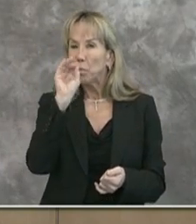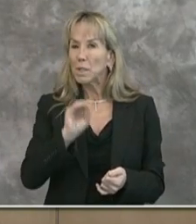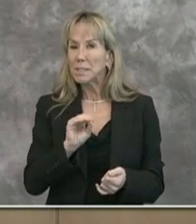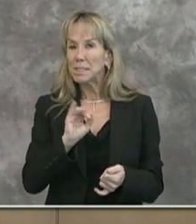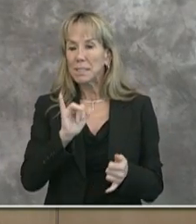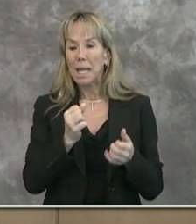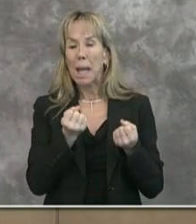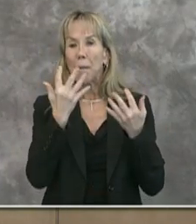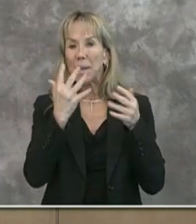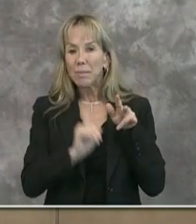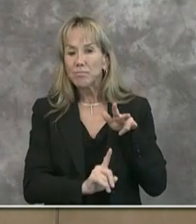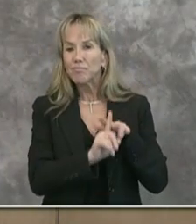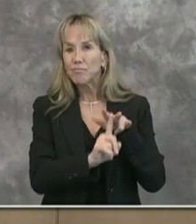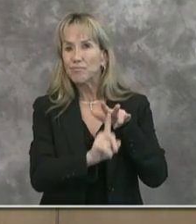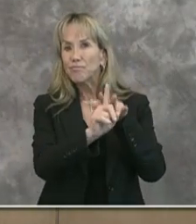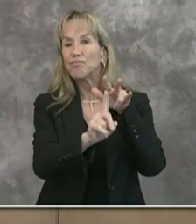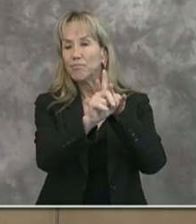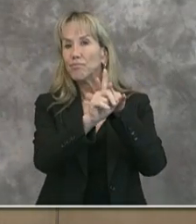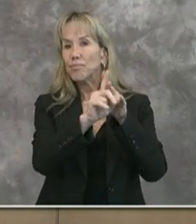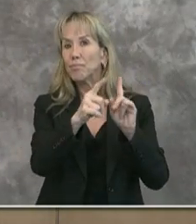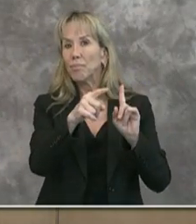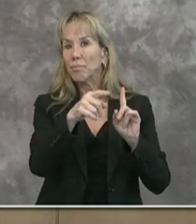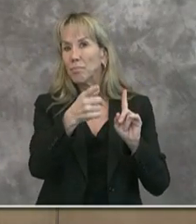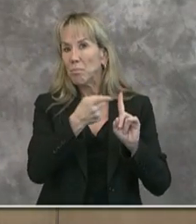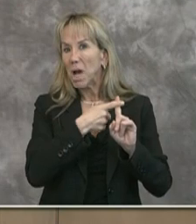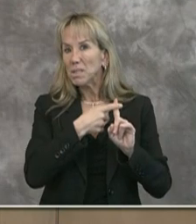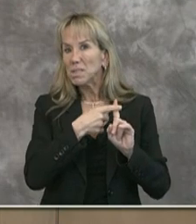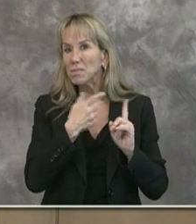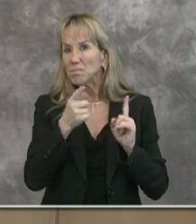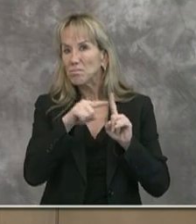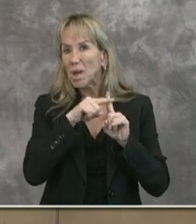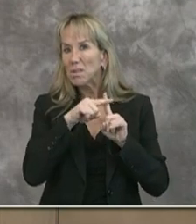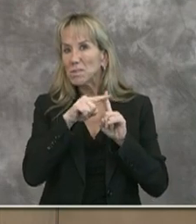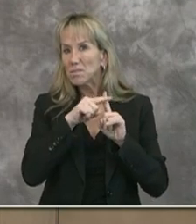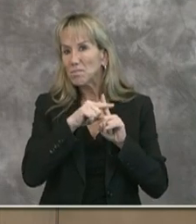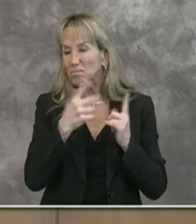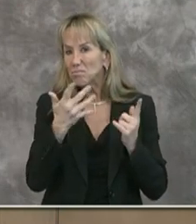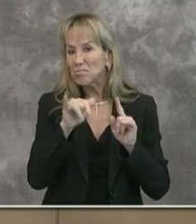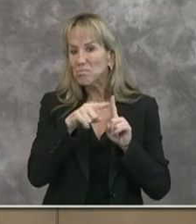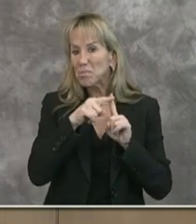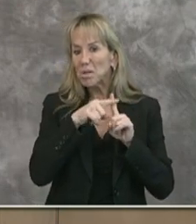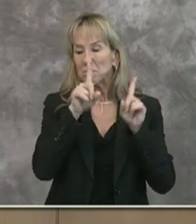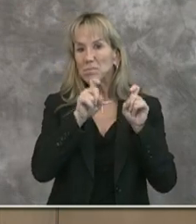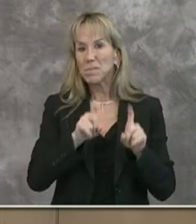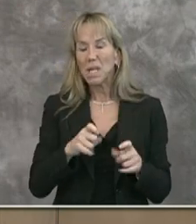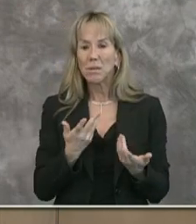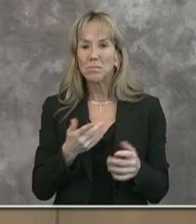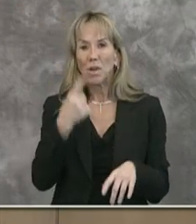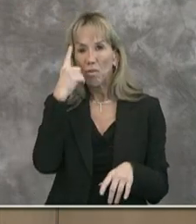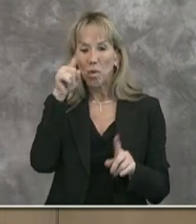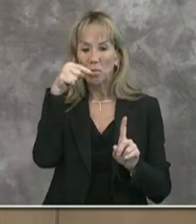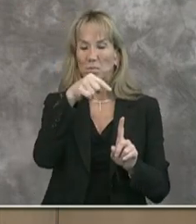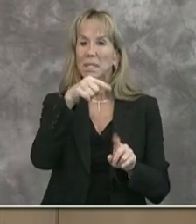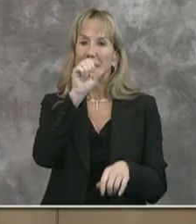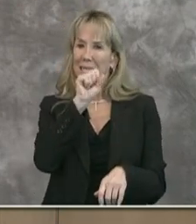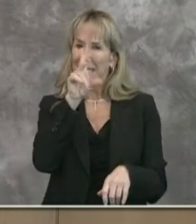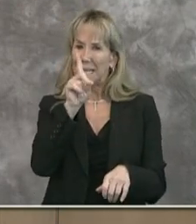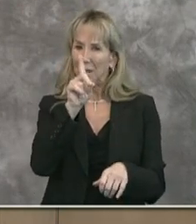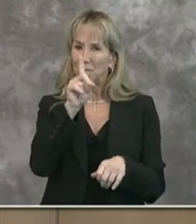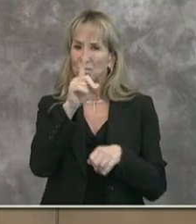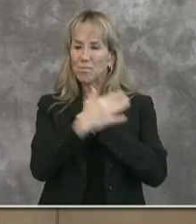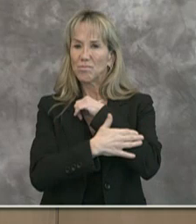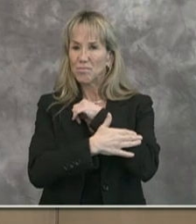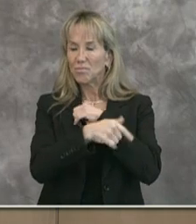number of cases being positive tests, and that is specifically for San Diego residents. So we